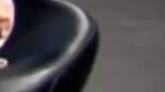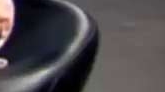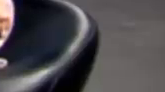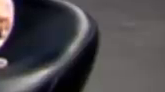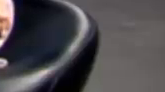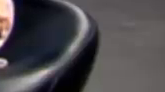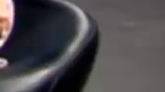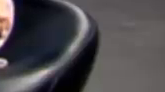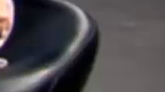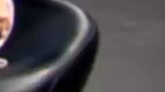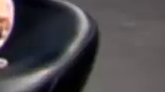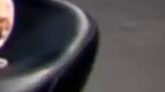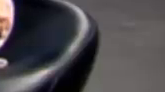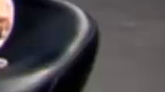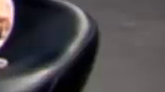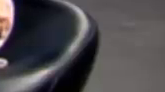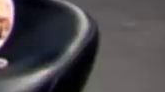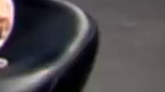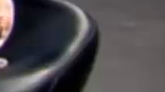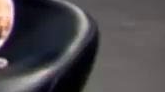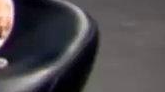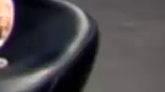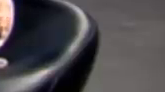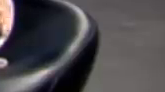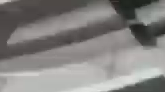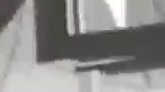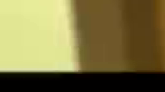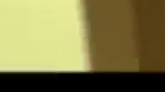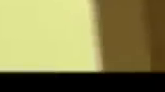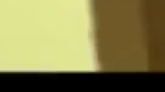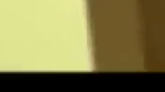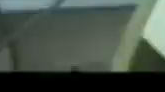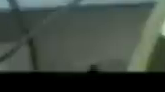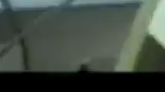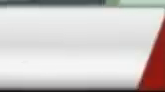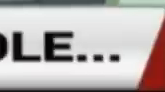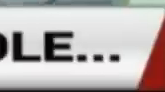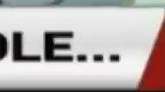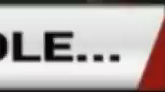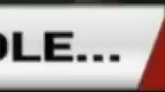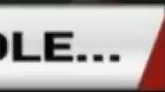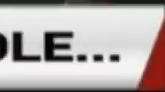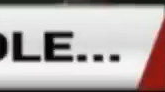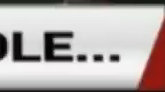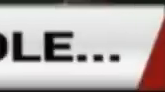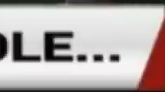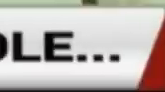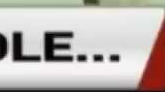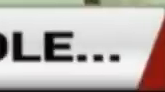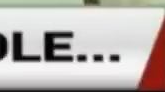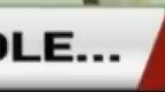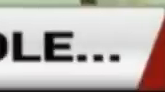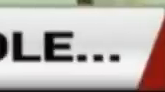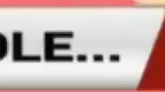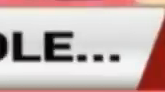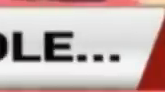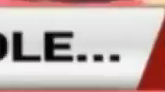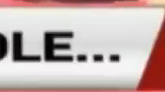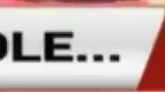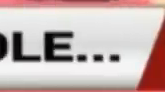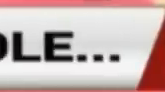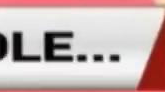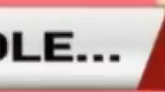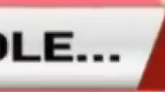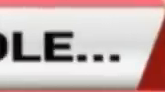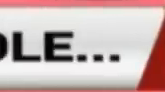Live from the Nation Center here in Nairobi, our top stories tonight. Tonight, Treasury is covering all the bases